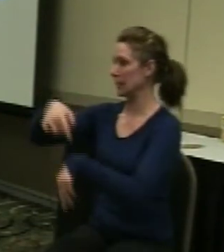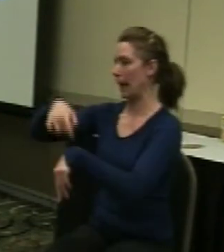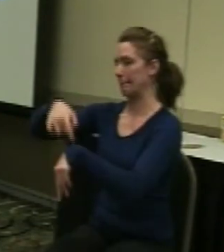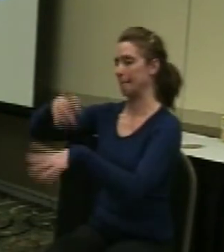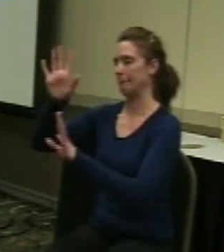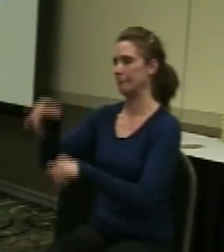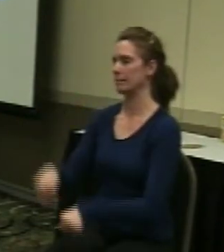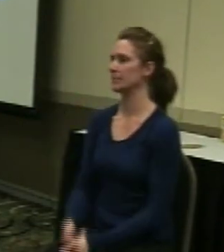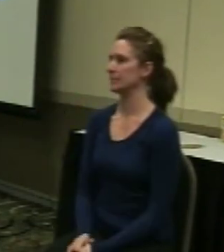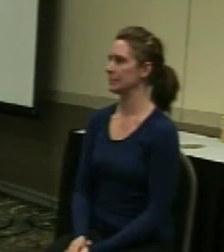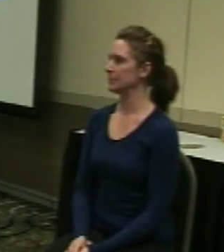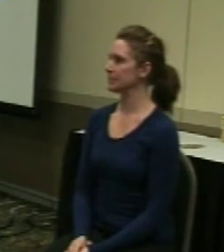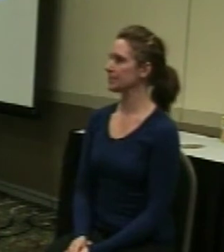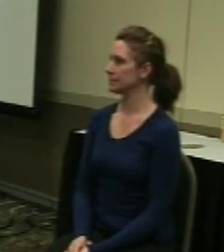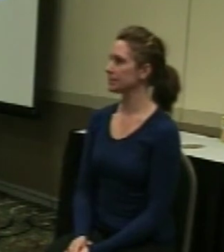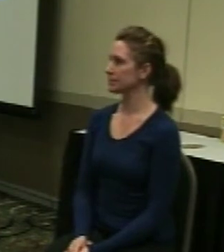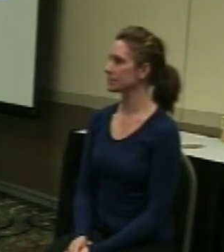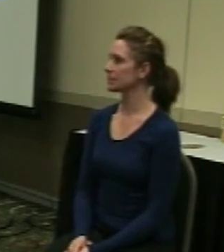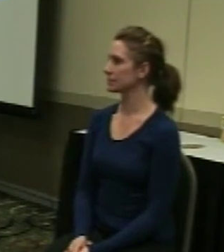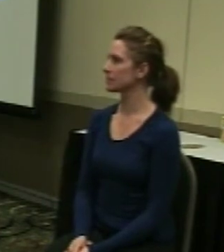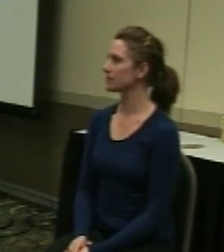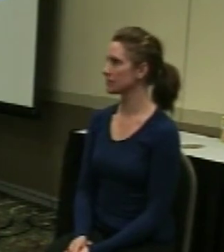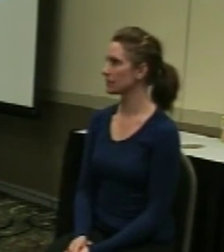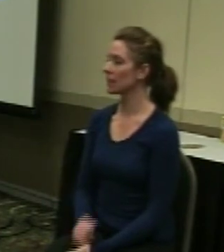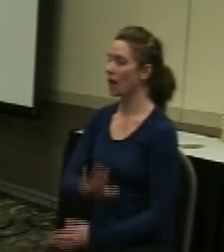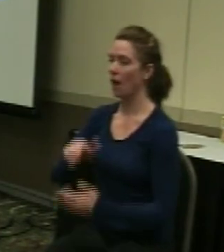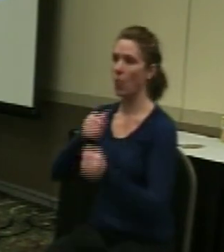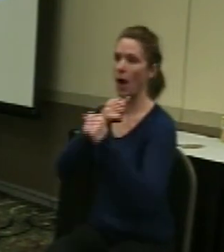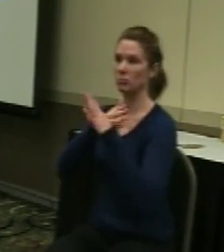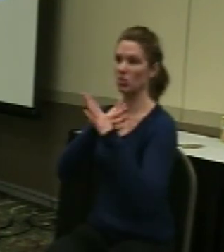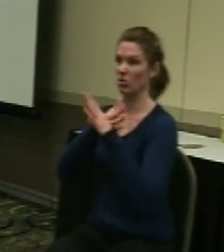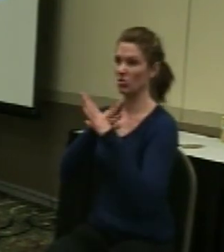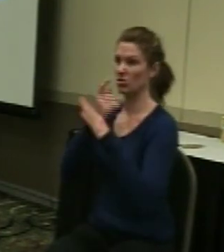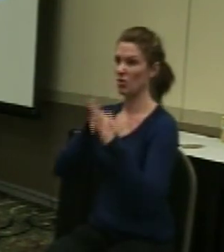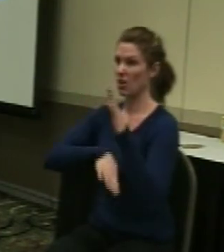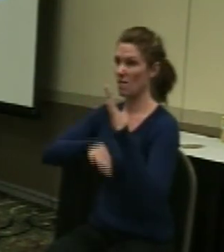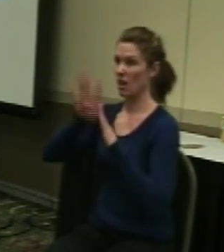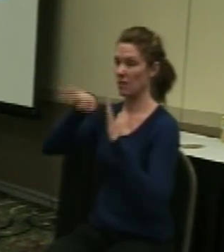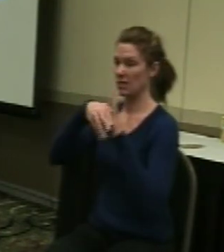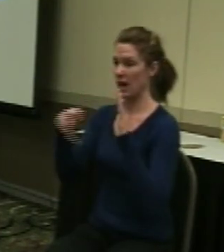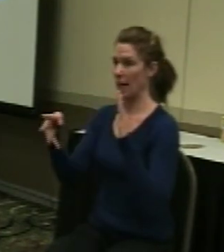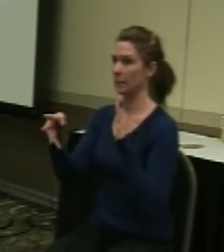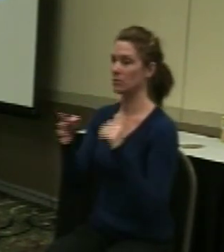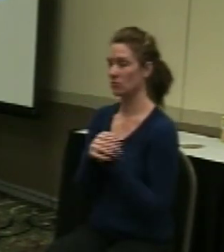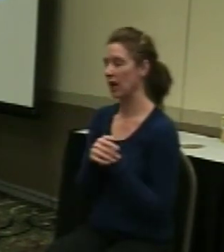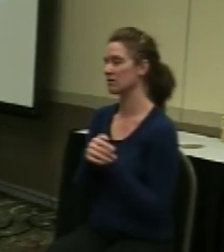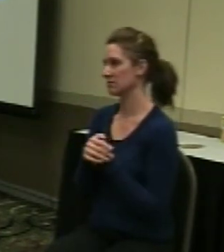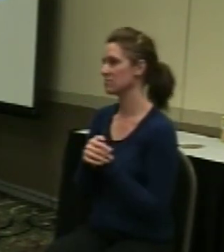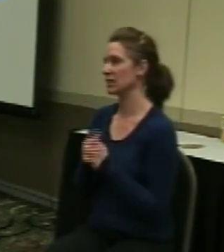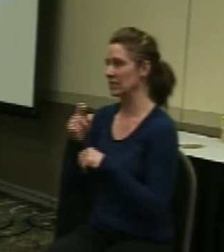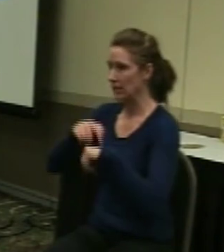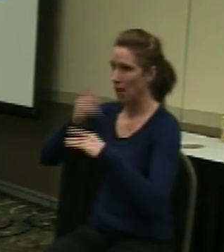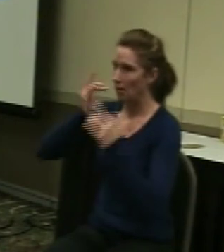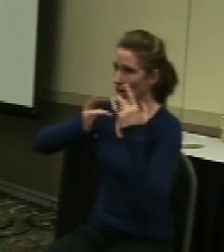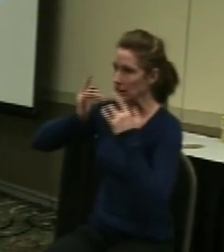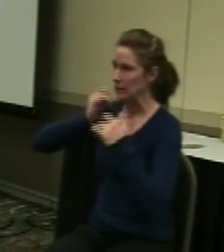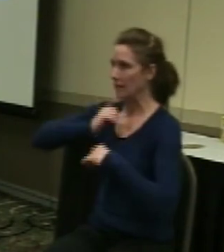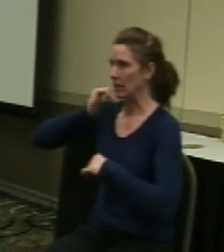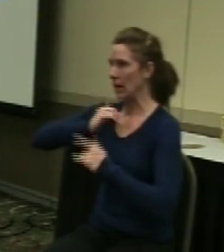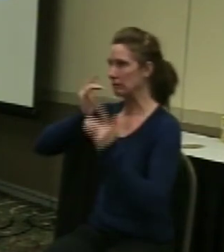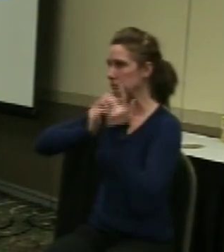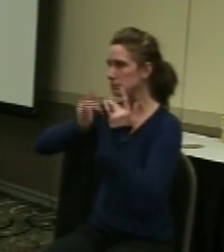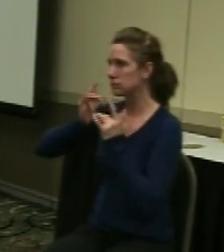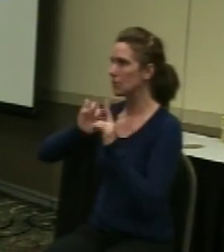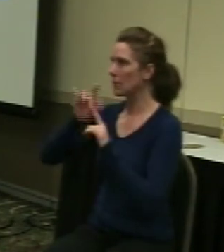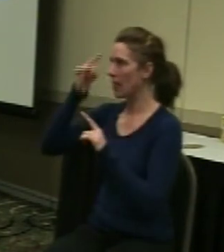Time. Okay? An obvious obstacle. There's never enough time in a day to do all the things we need to do. And you know what I think about